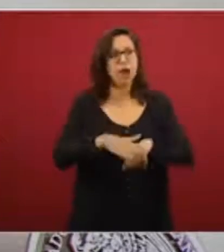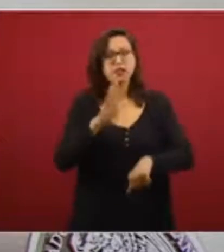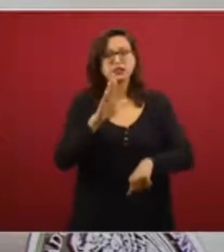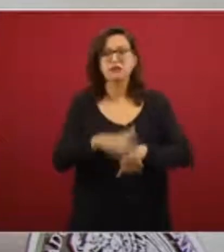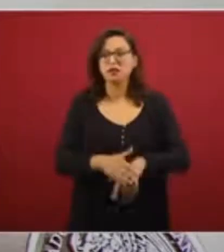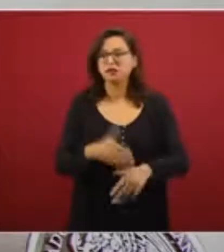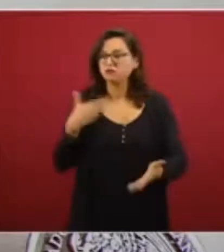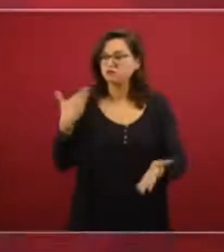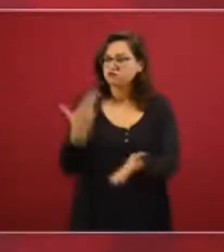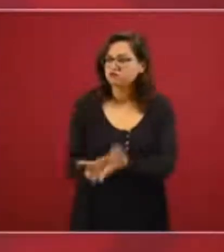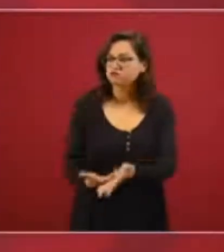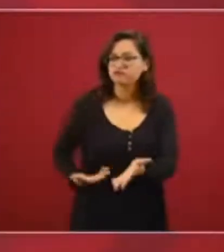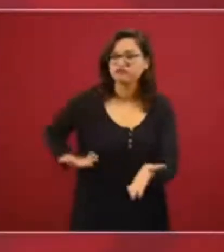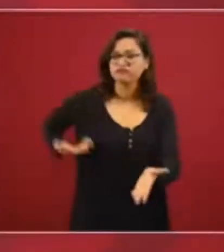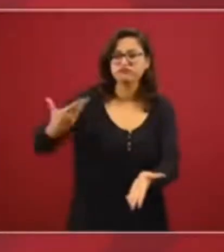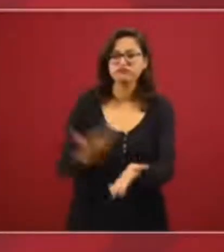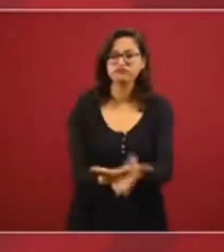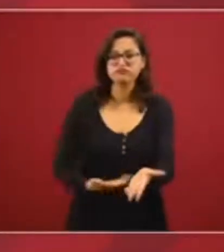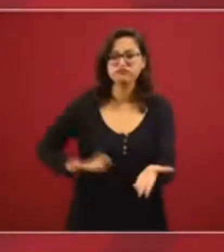en el juicio.